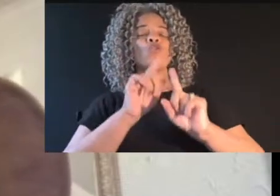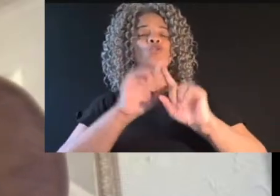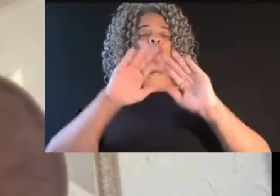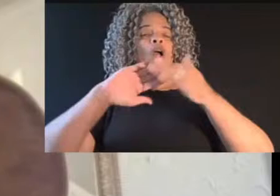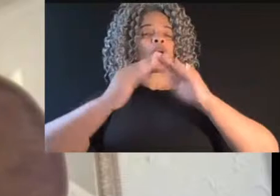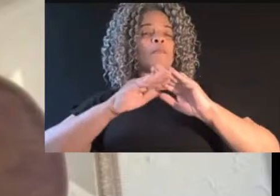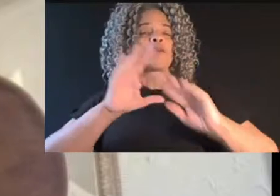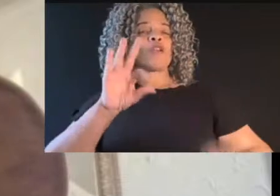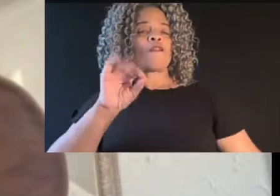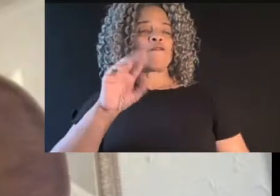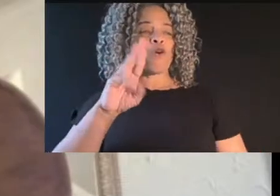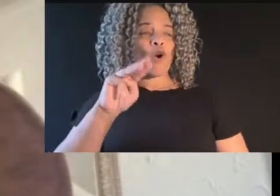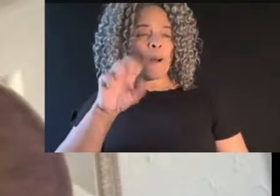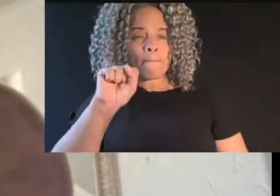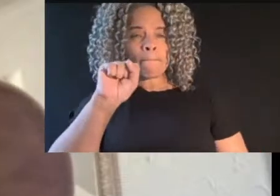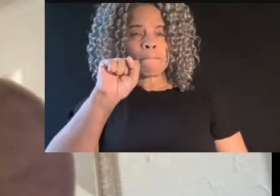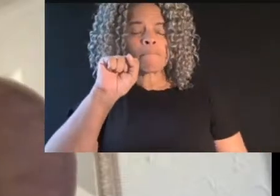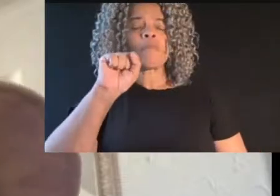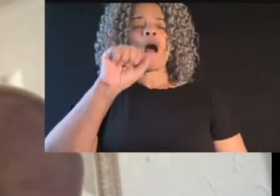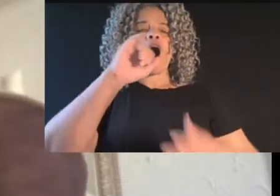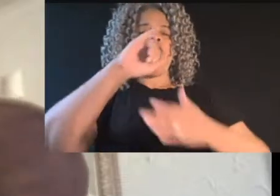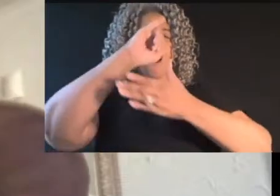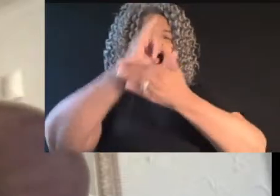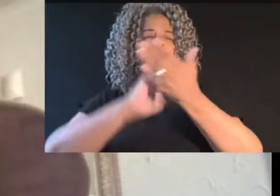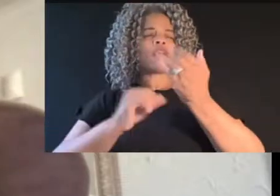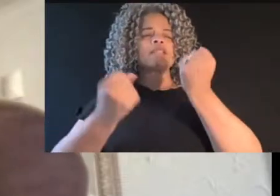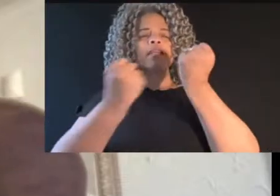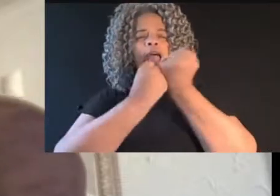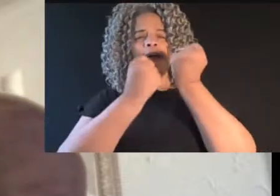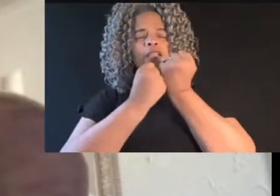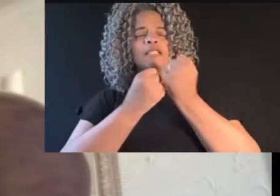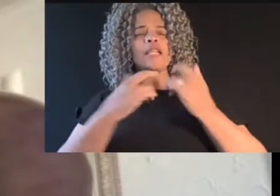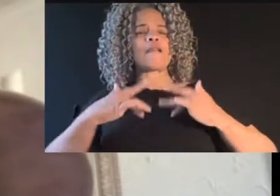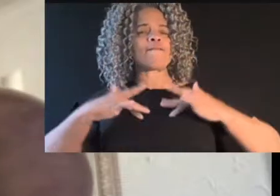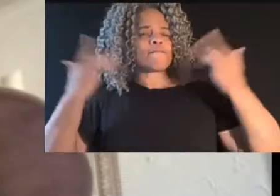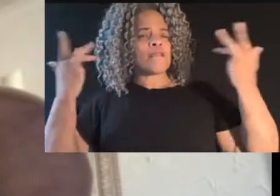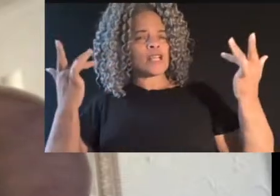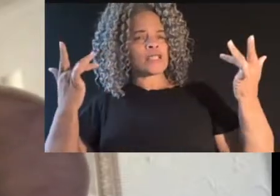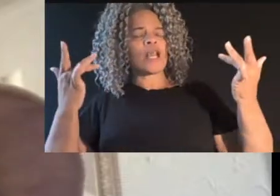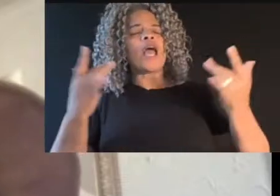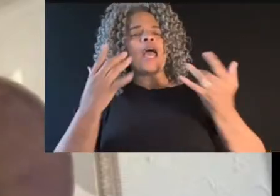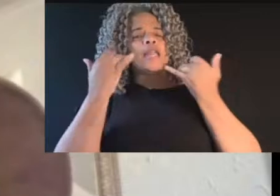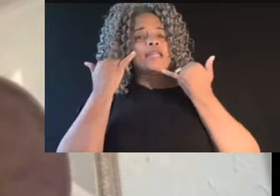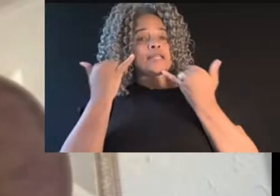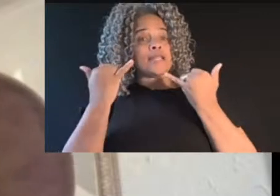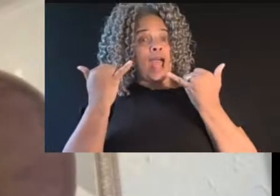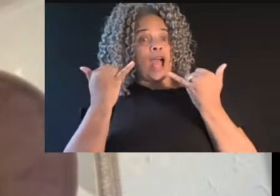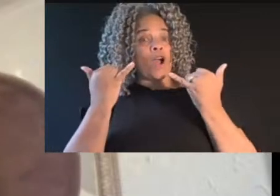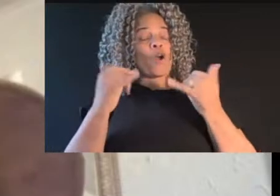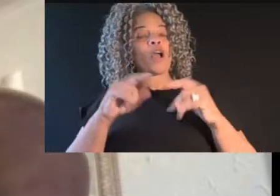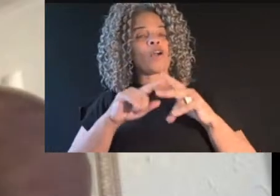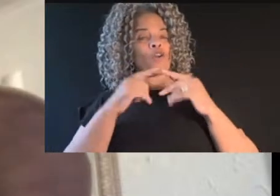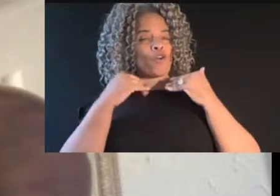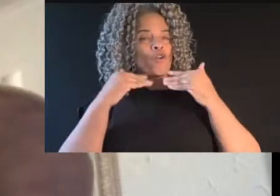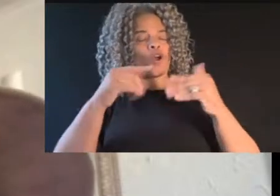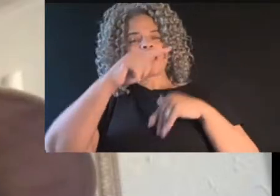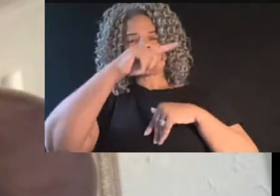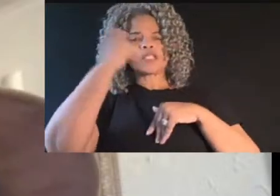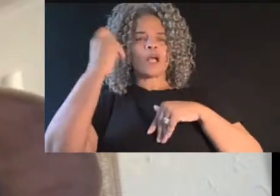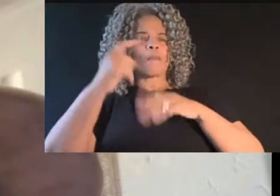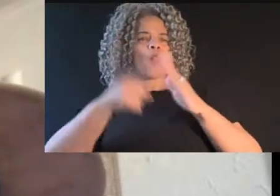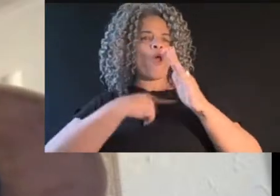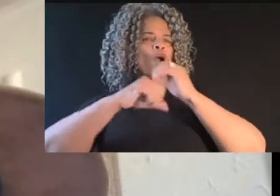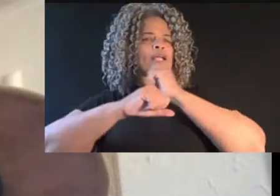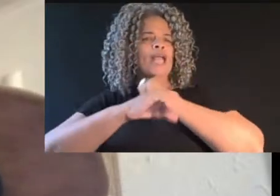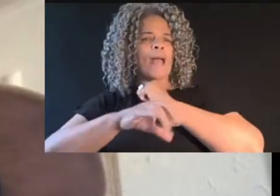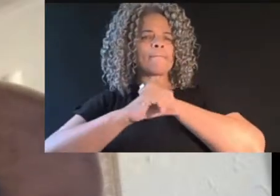forums, arts and advocacy events, and has now gone into summer-long campaigns